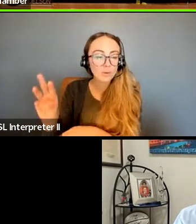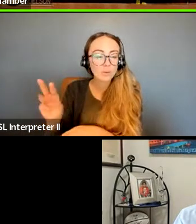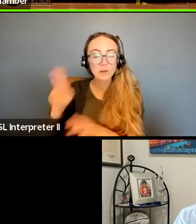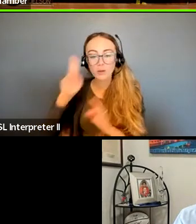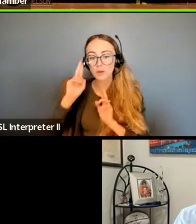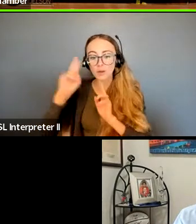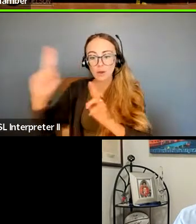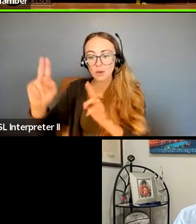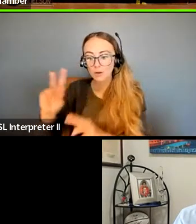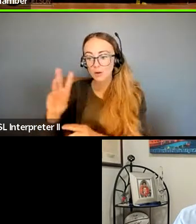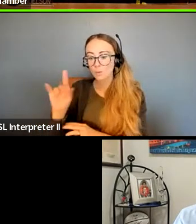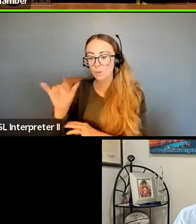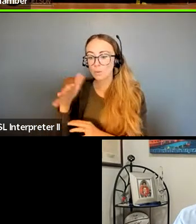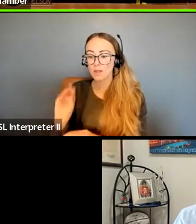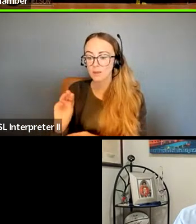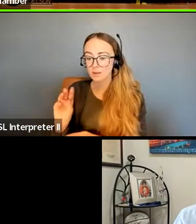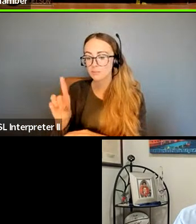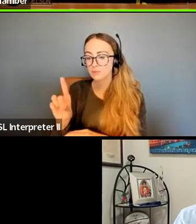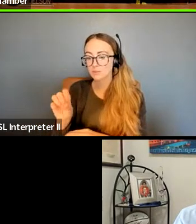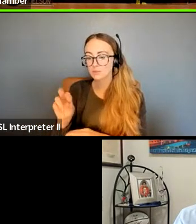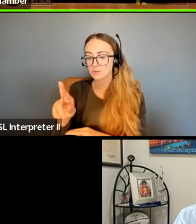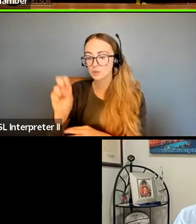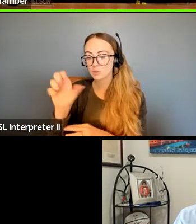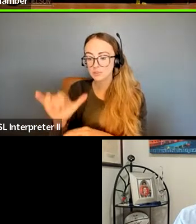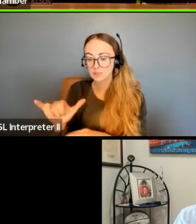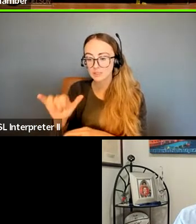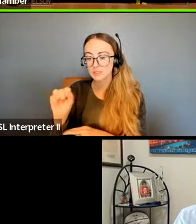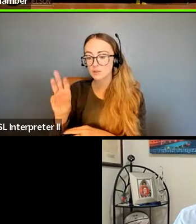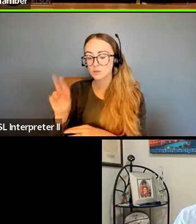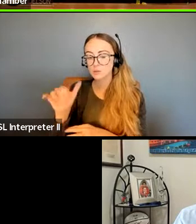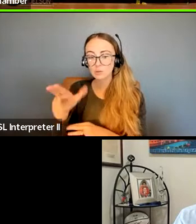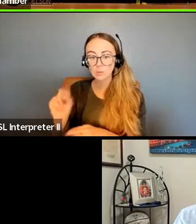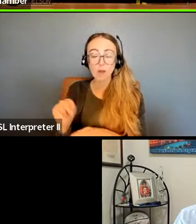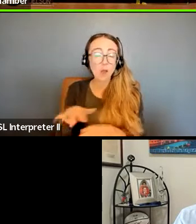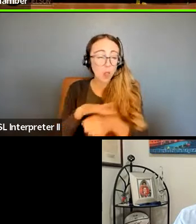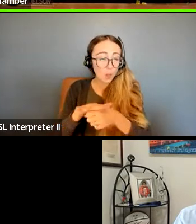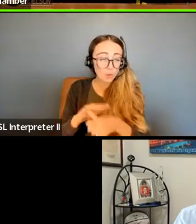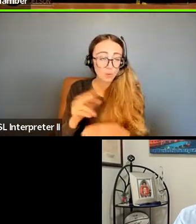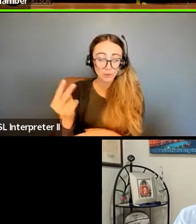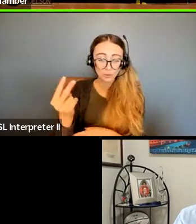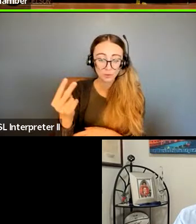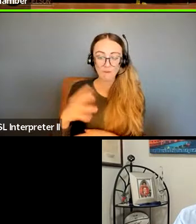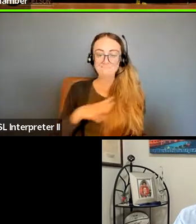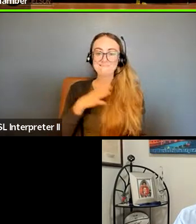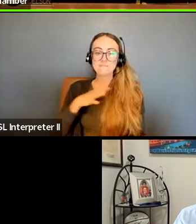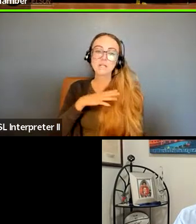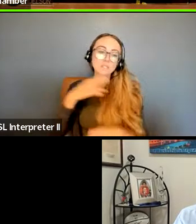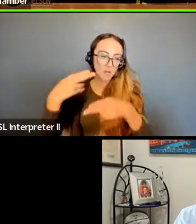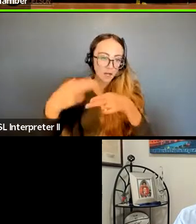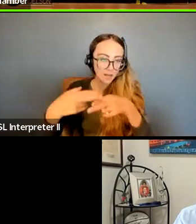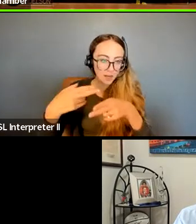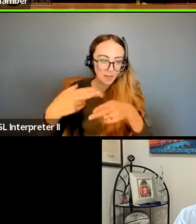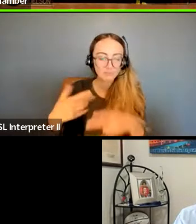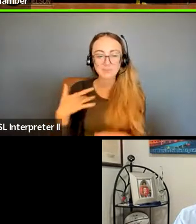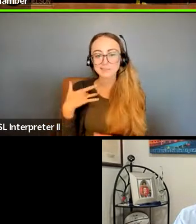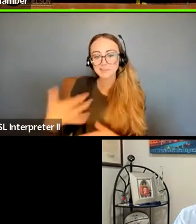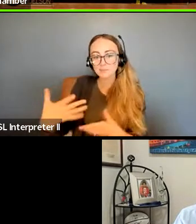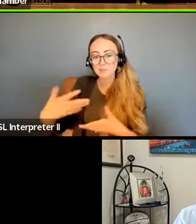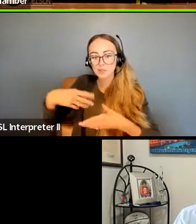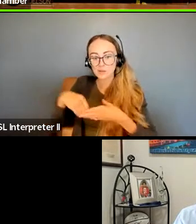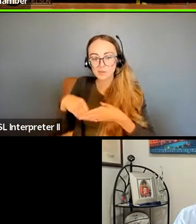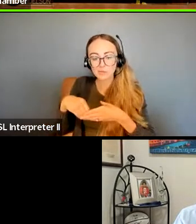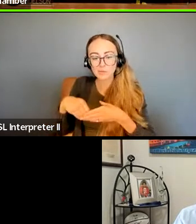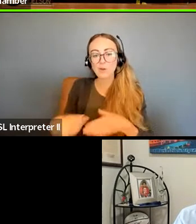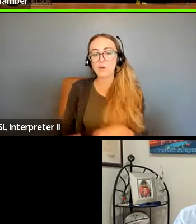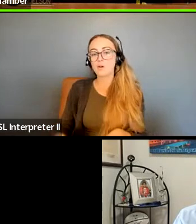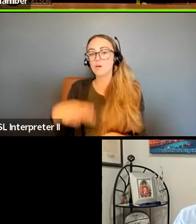William Dorsey Swan. The location is in Ward 2. This is an official naming, which typically involves a designation